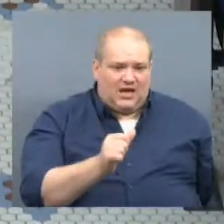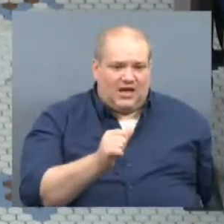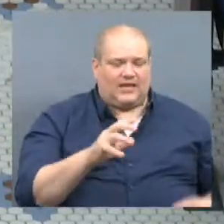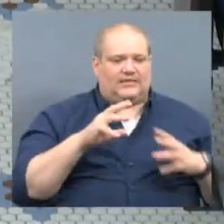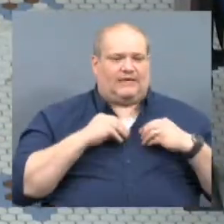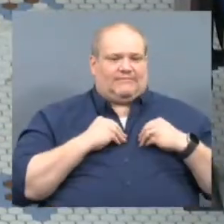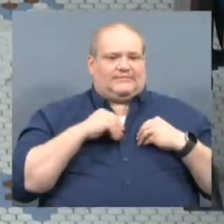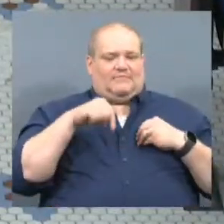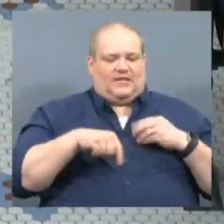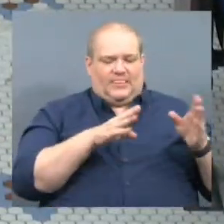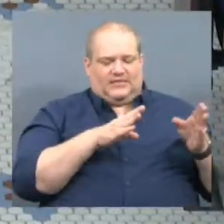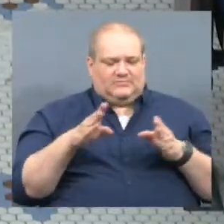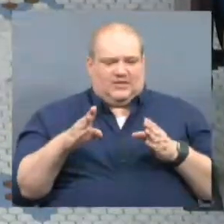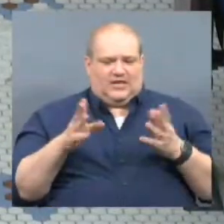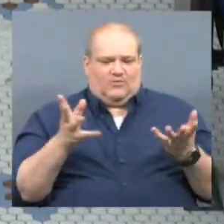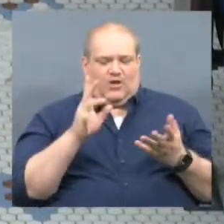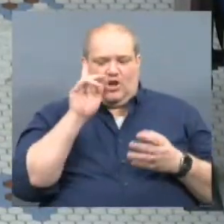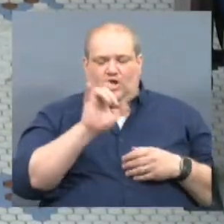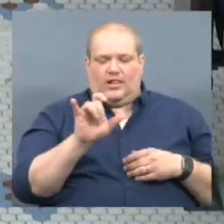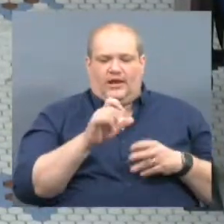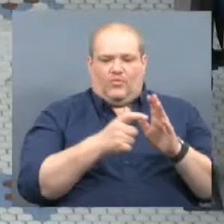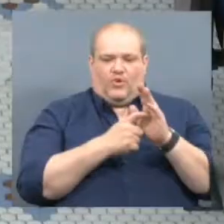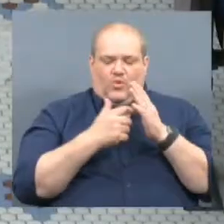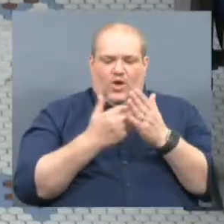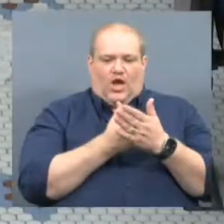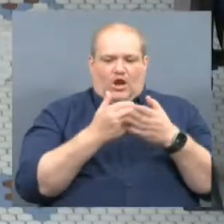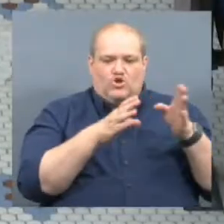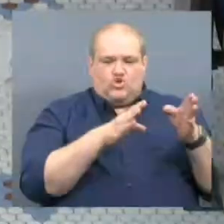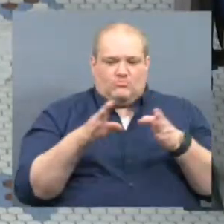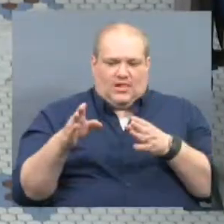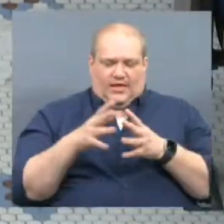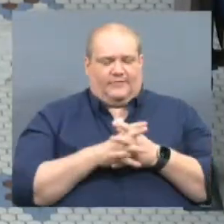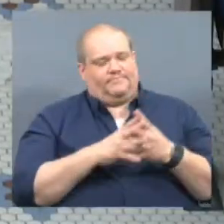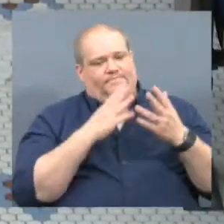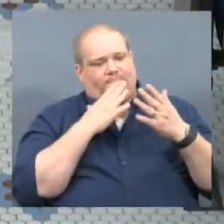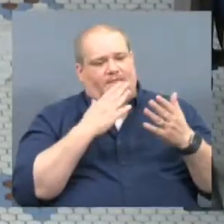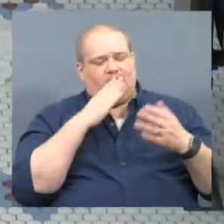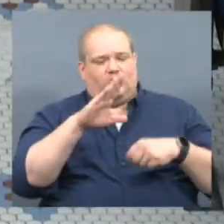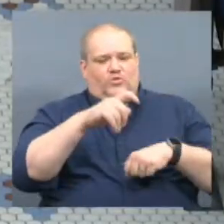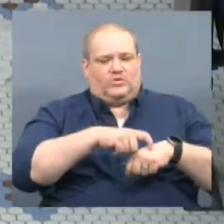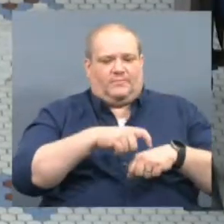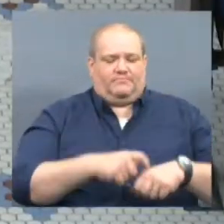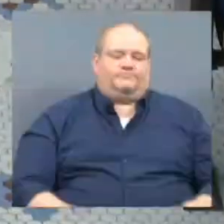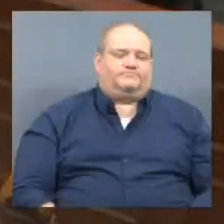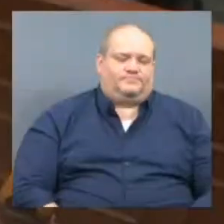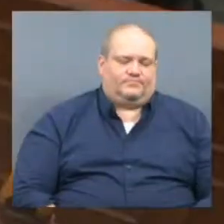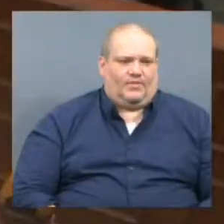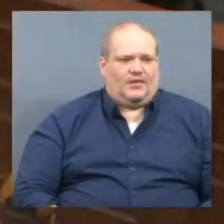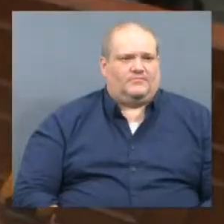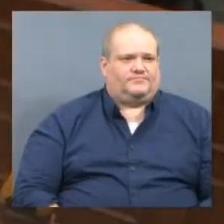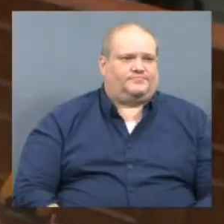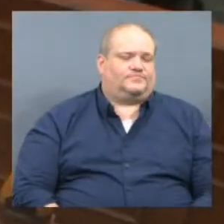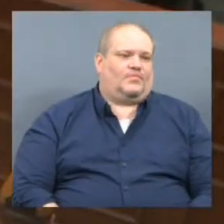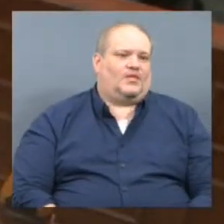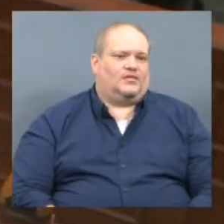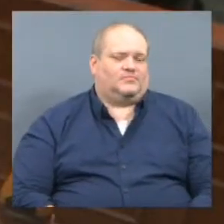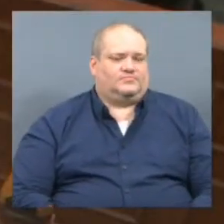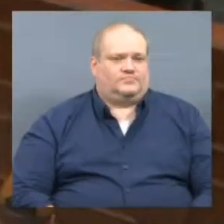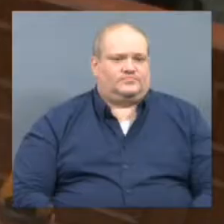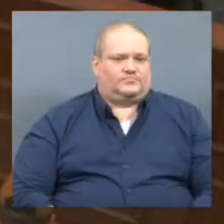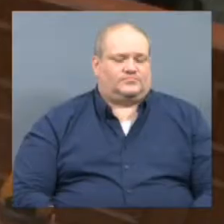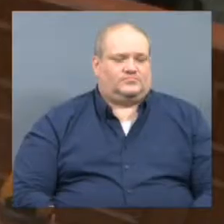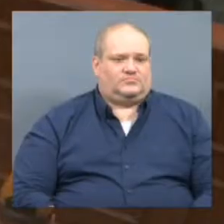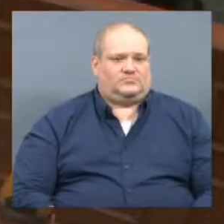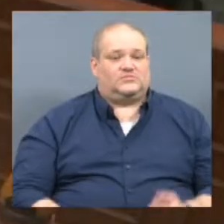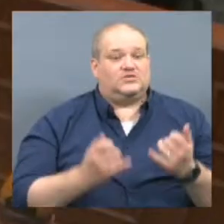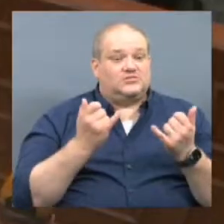accept this plan as is and require a new plan from the applicant. Thank you for your time. Thank you. All right, at this